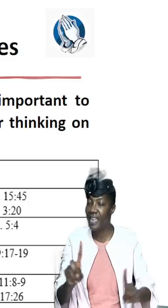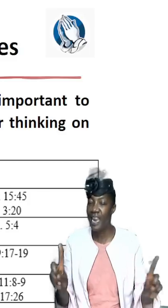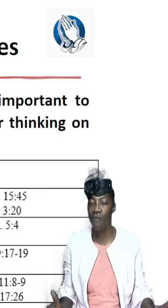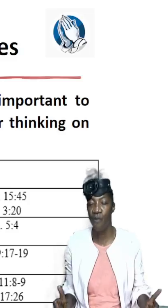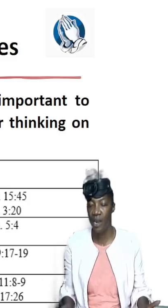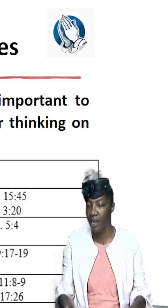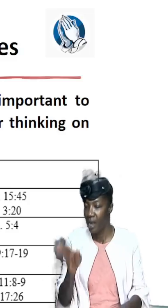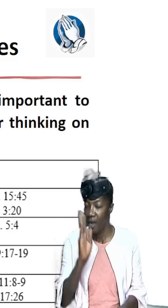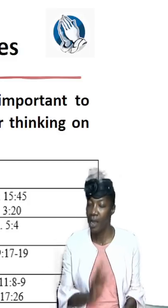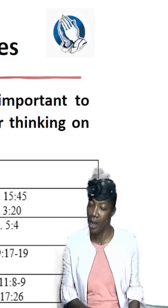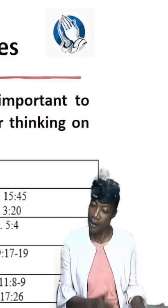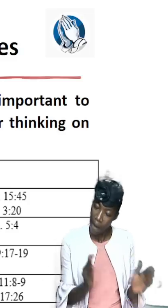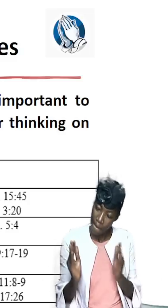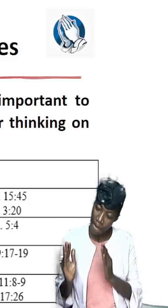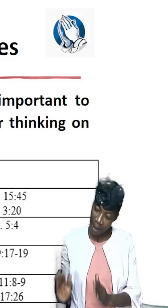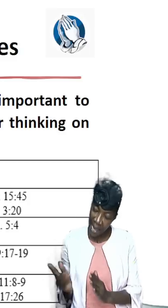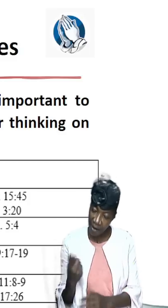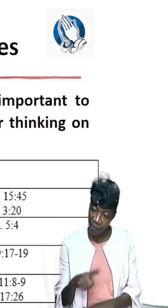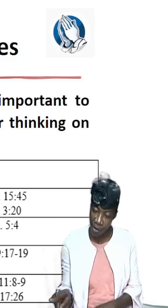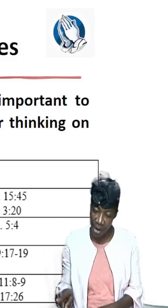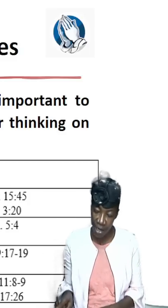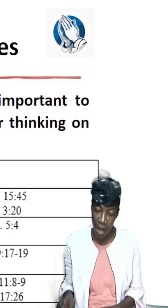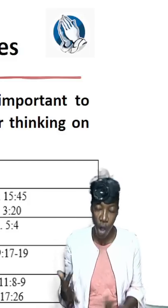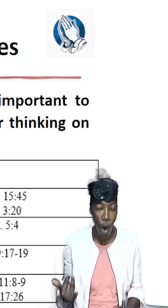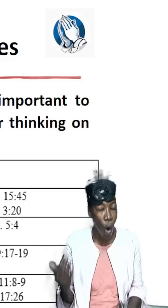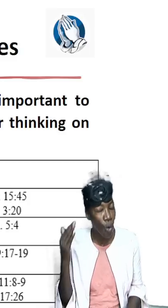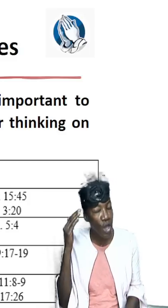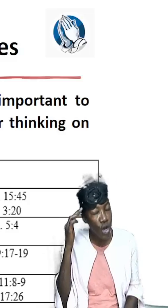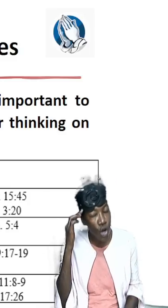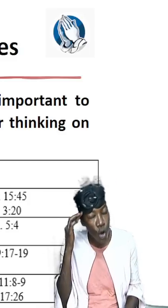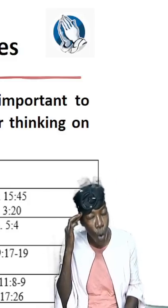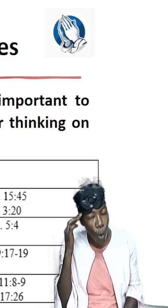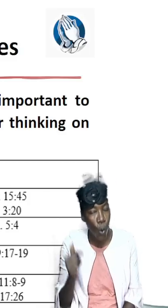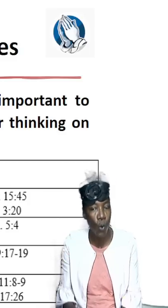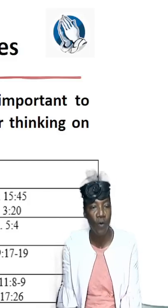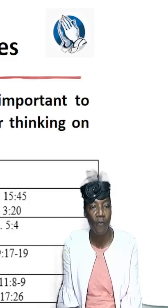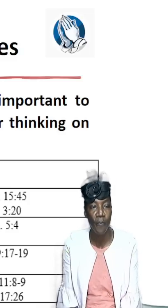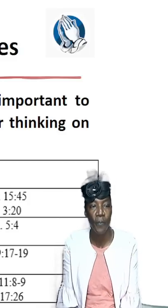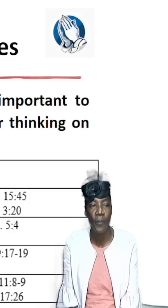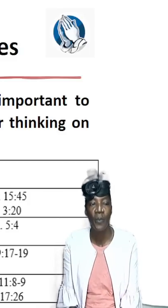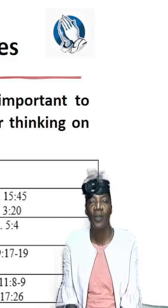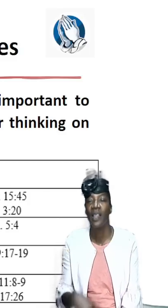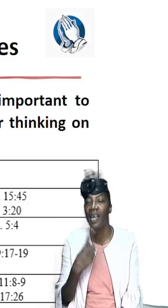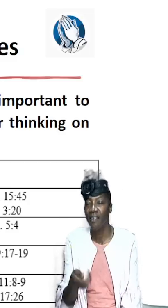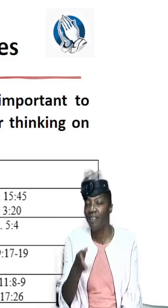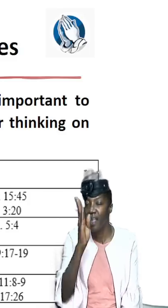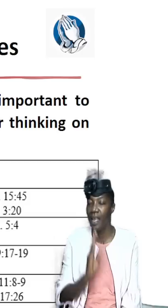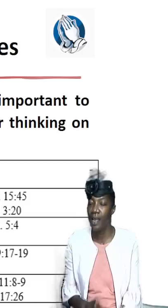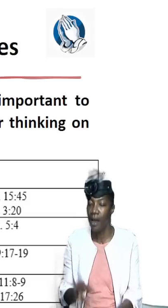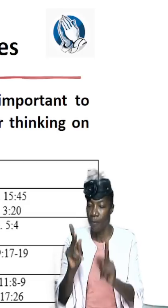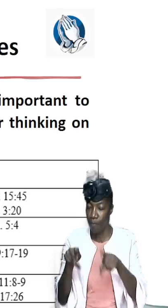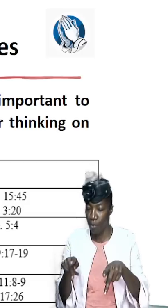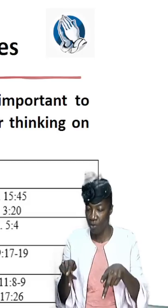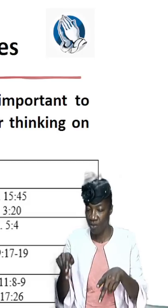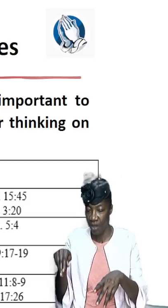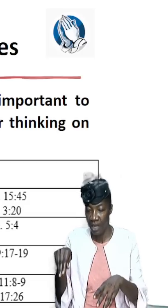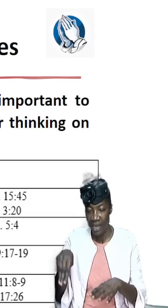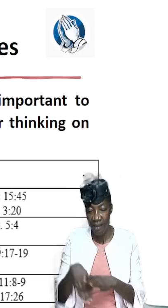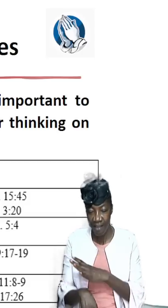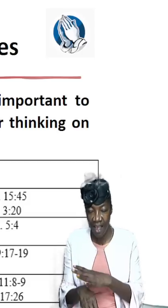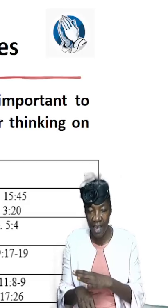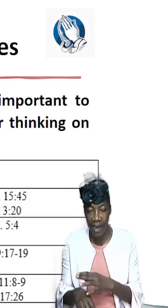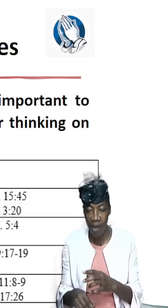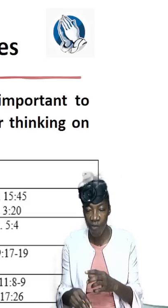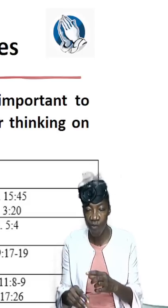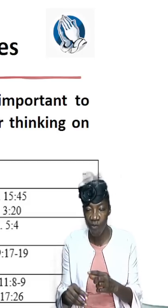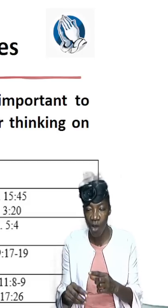God planned for it. And this is how we know, and we said it last week, that God would have placed inside of our genes